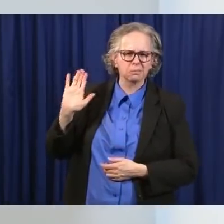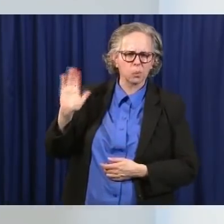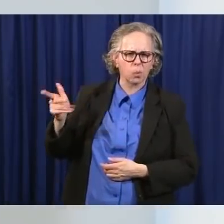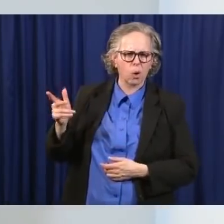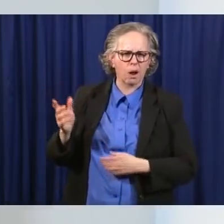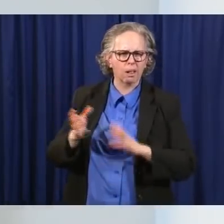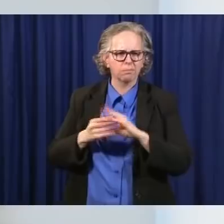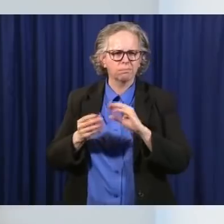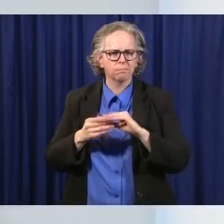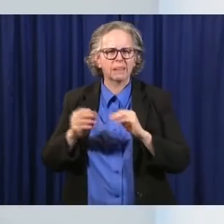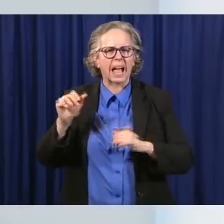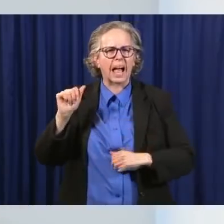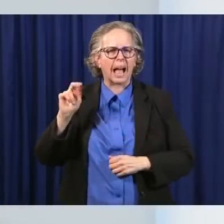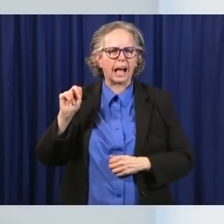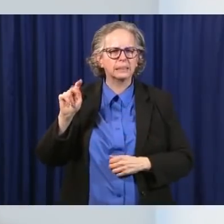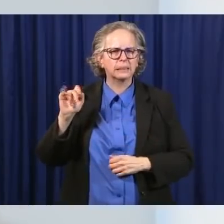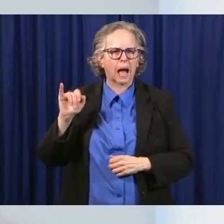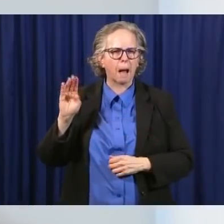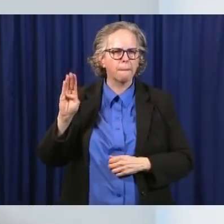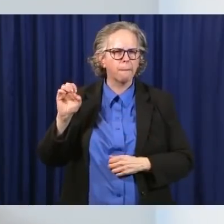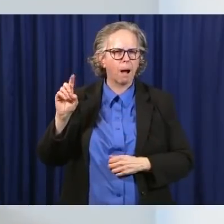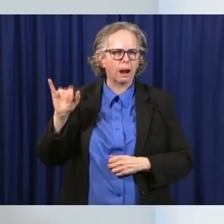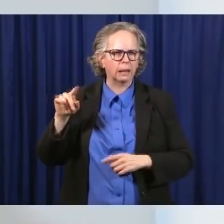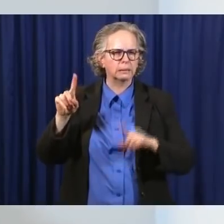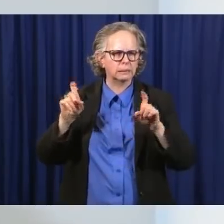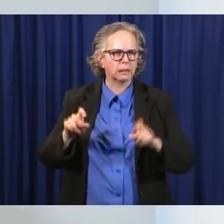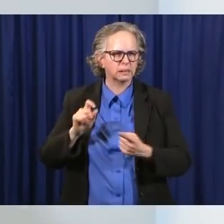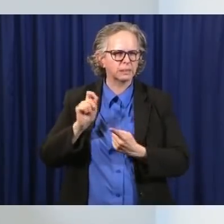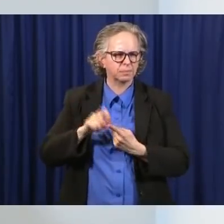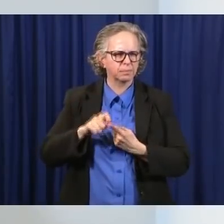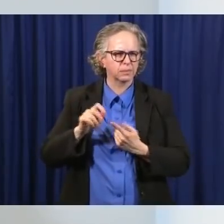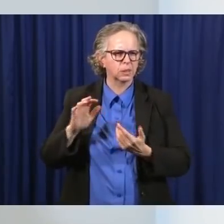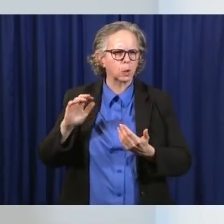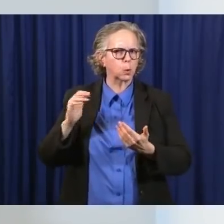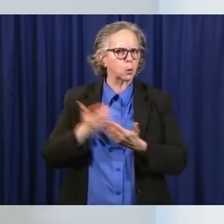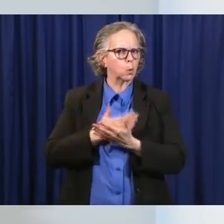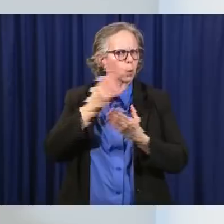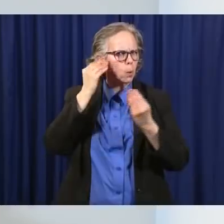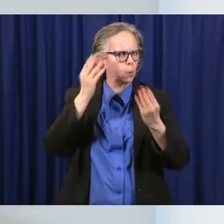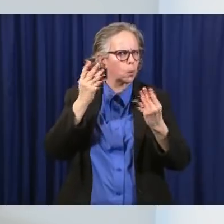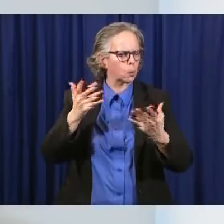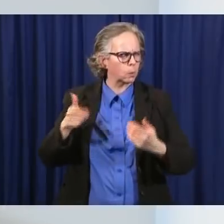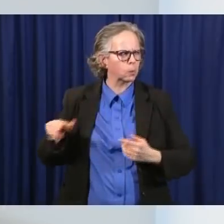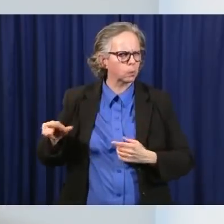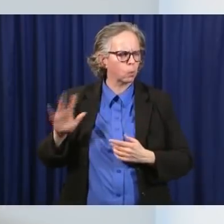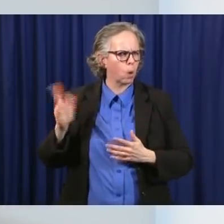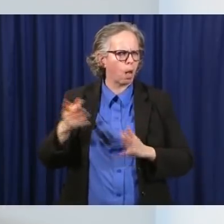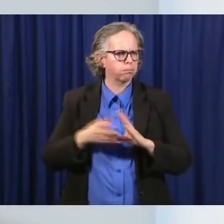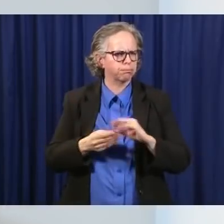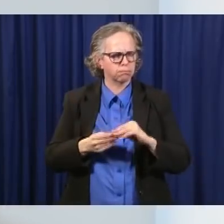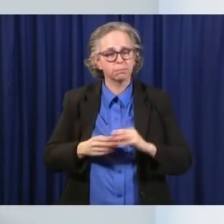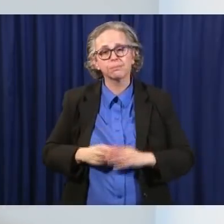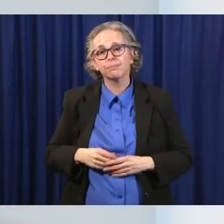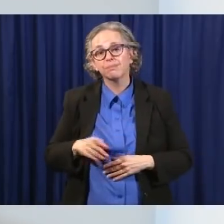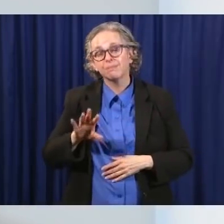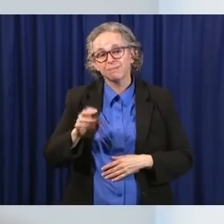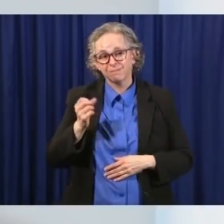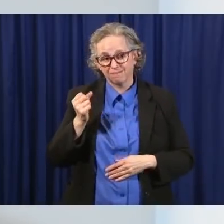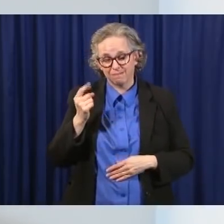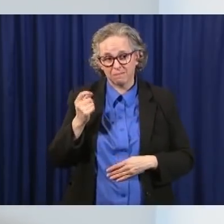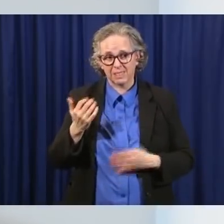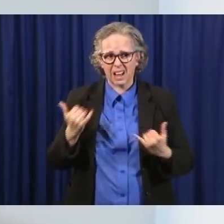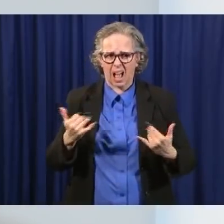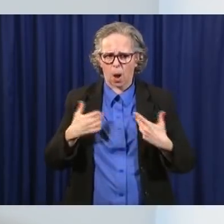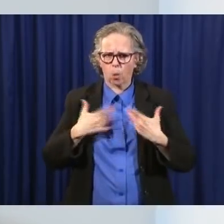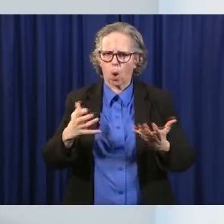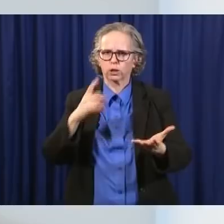testing. There's been a few news articles about some of the things that we're doing there. But I want to take this moment to recognize some